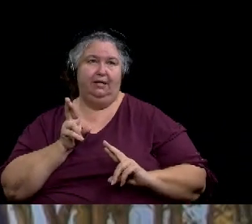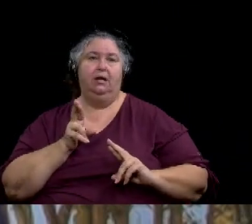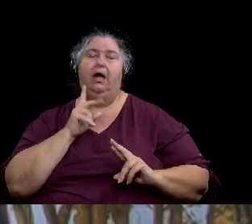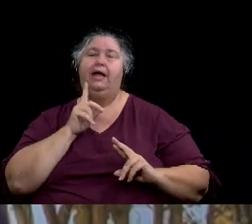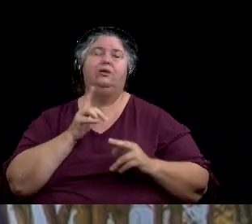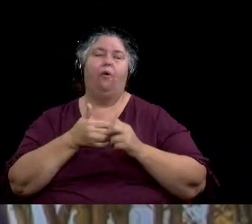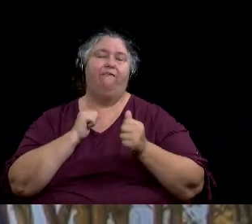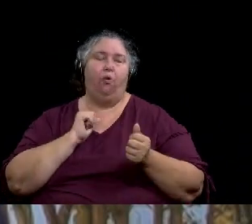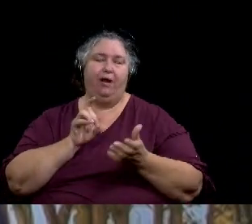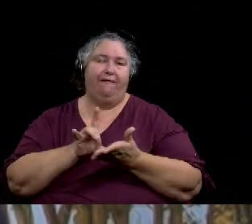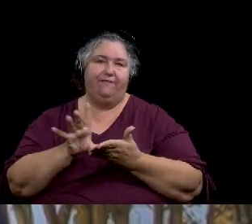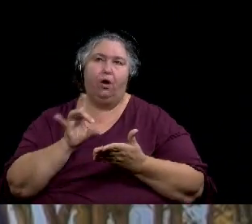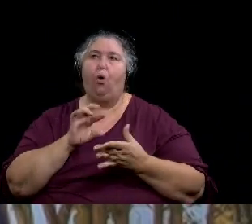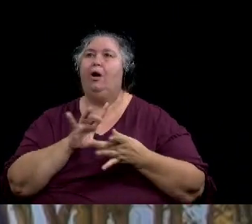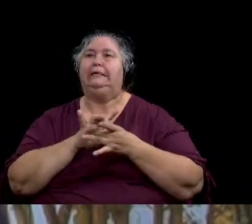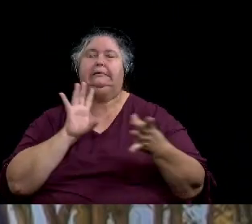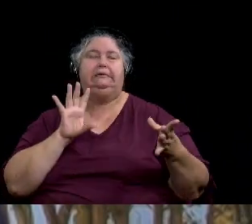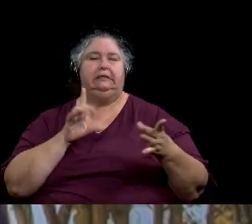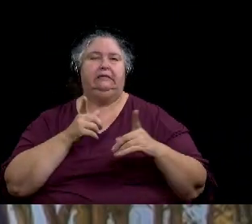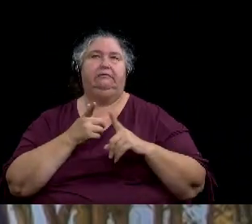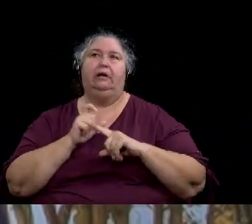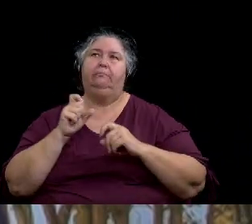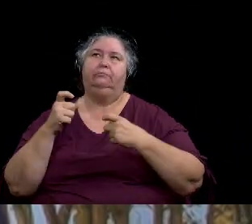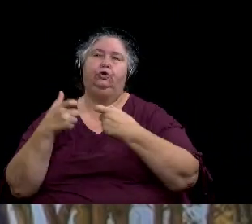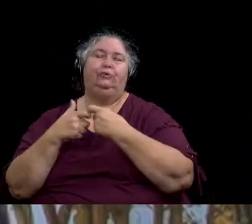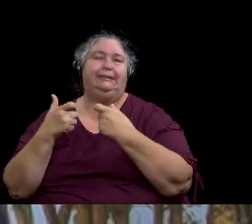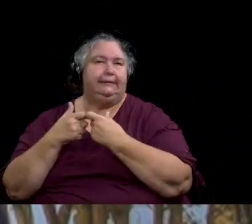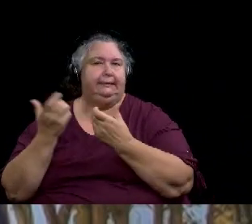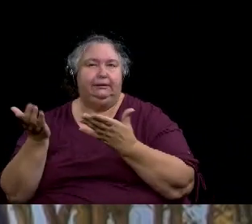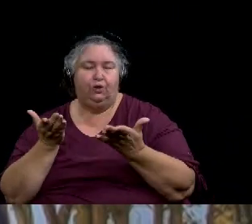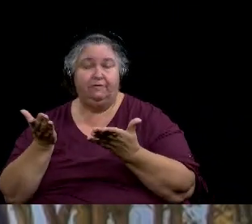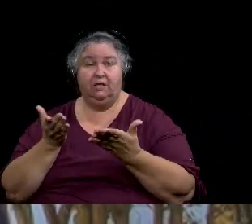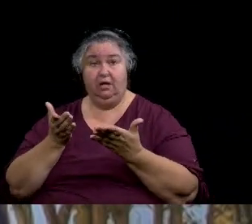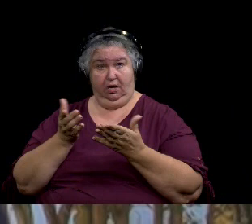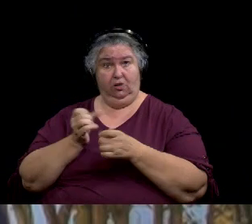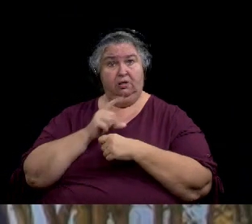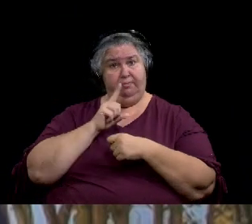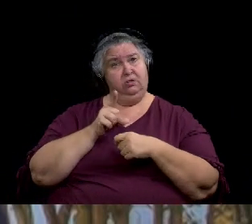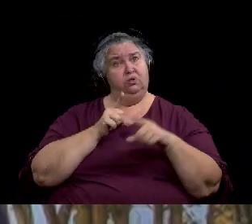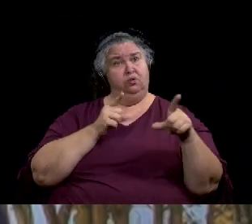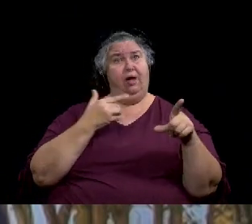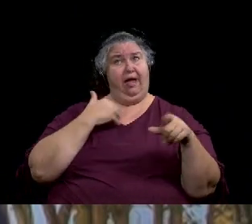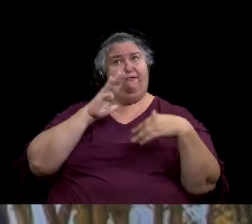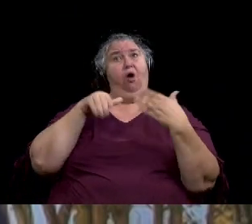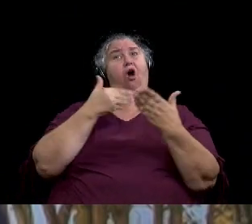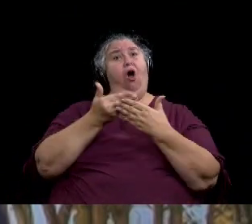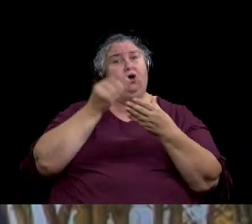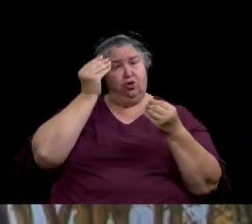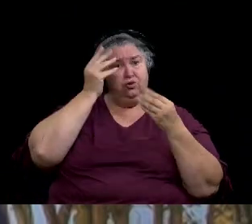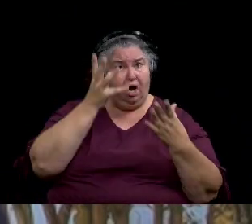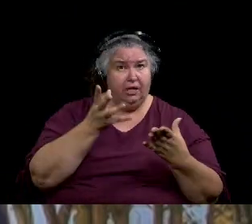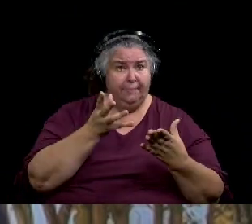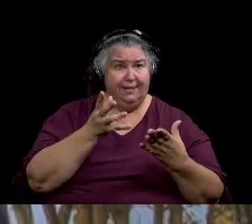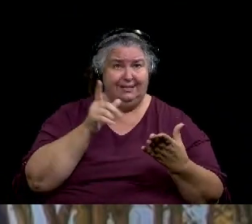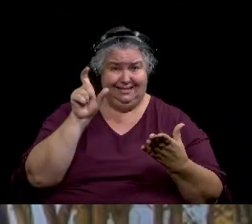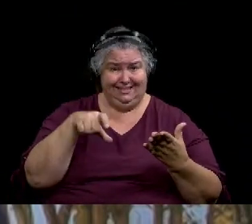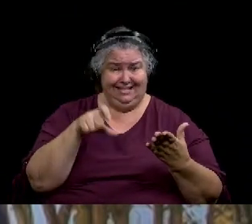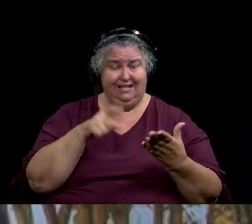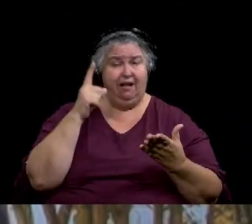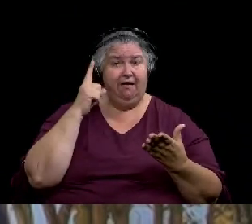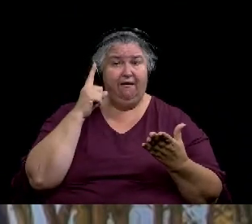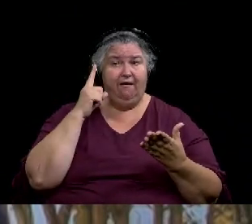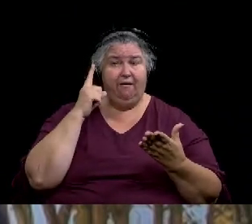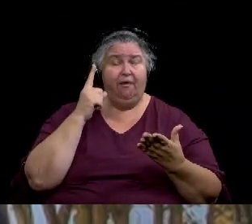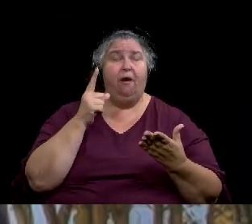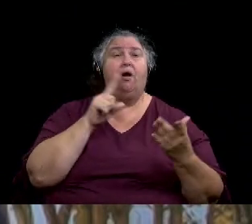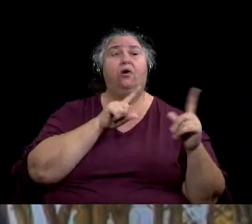and disconnection of utility services. To ensure that you have all required documents prior to applying for assistance, please